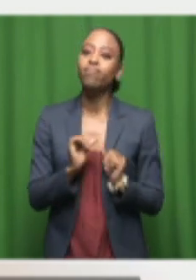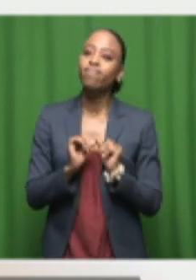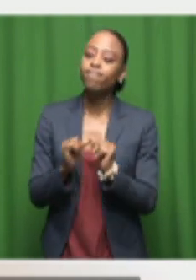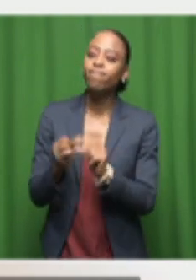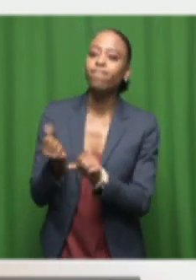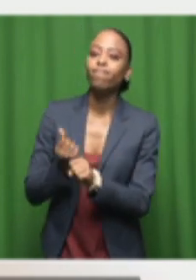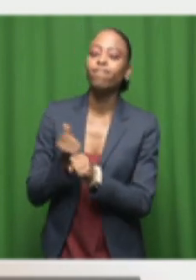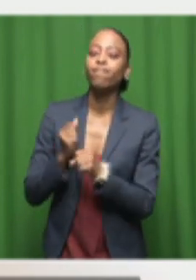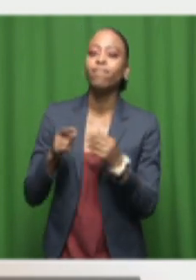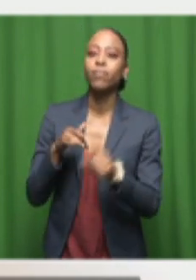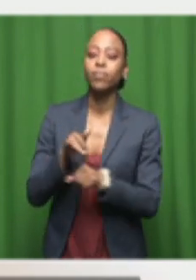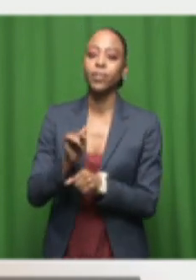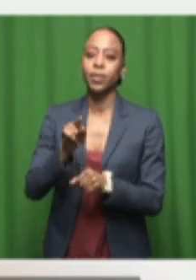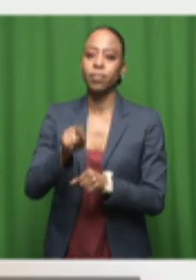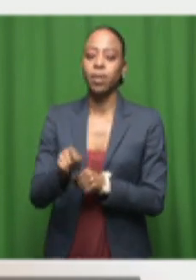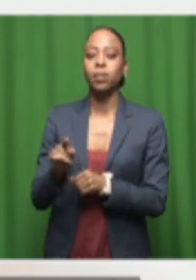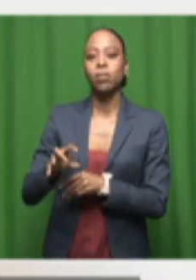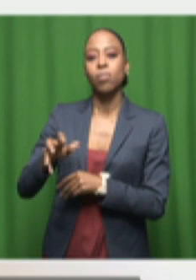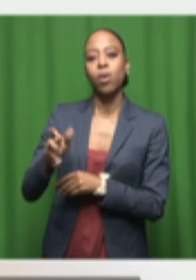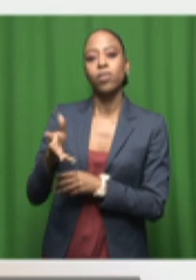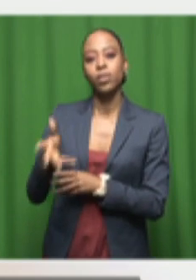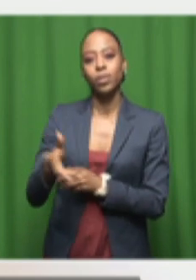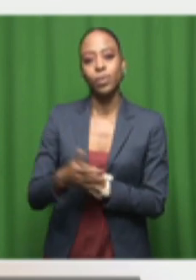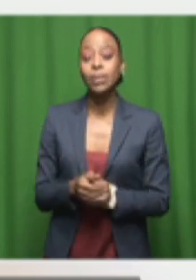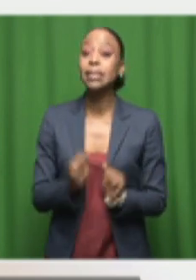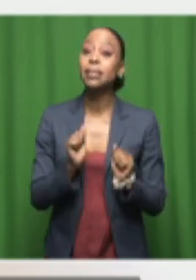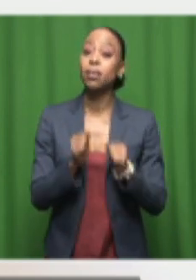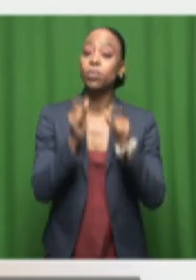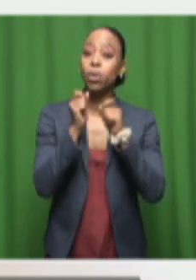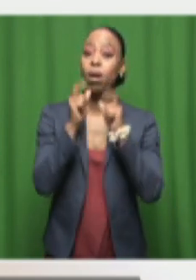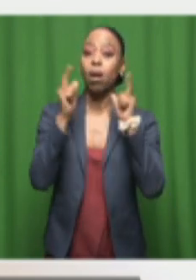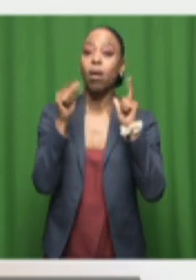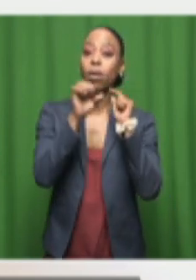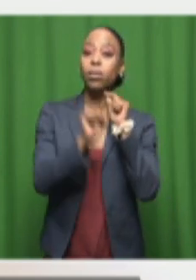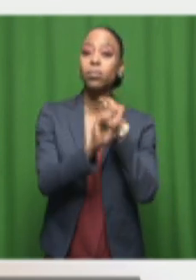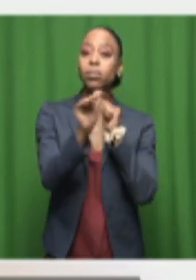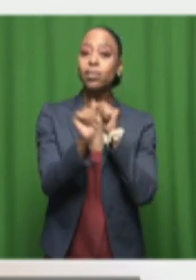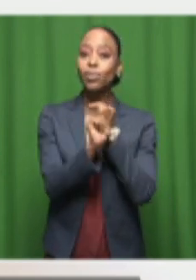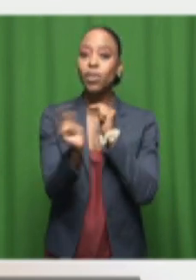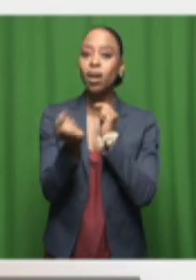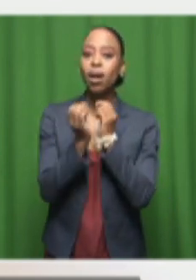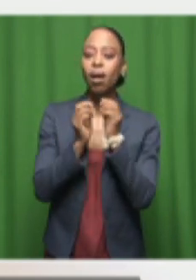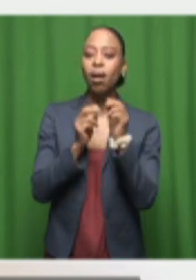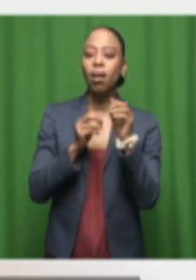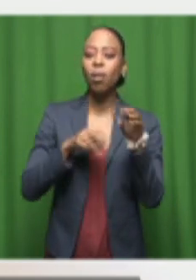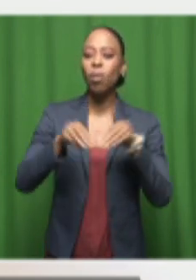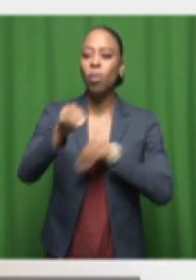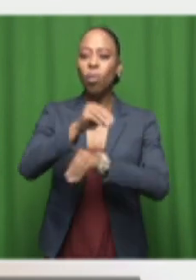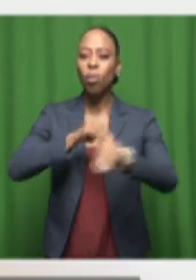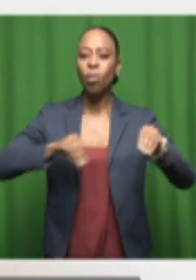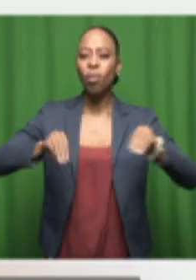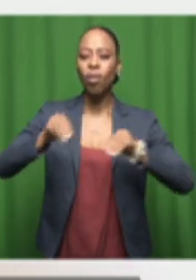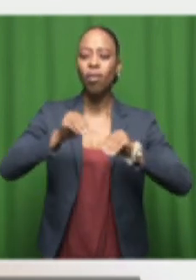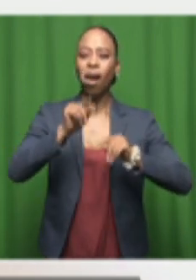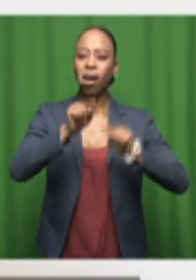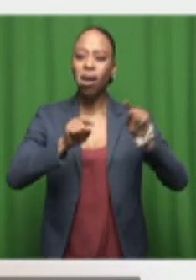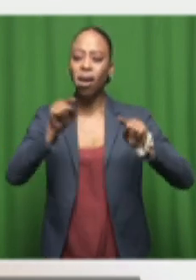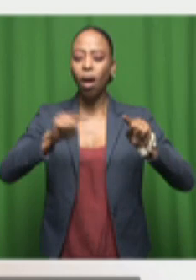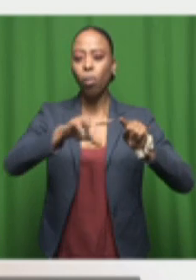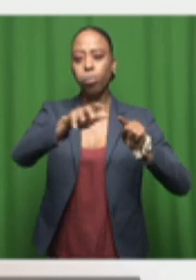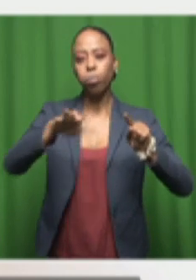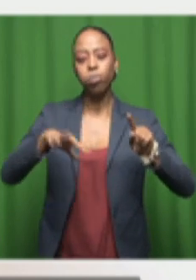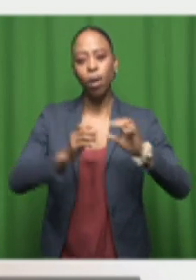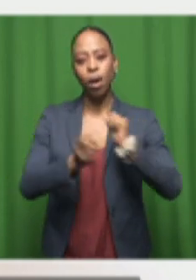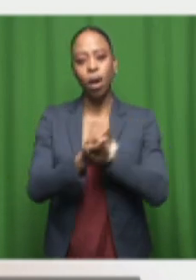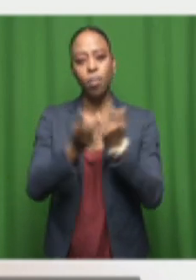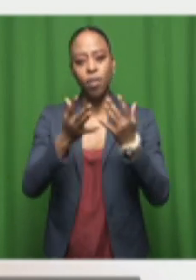work on in that particular province. We know that in South Africa, there is quite a lot of migration between different provinces. We know that